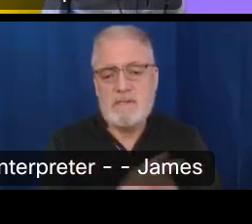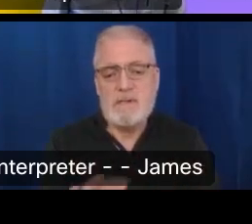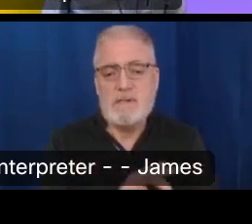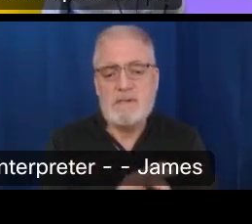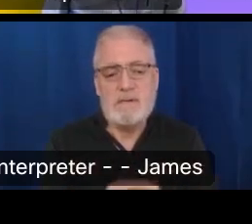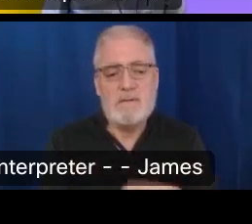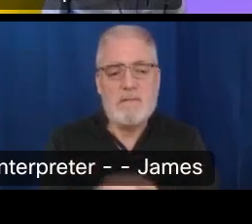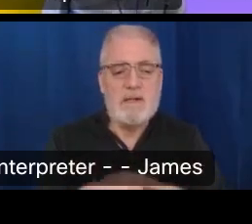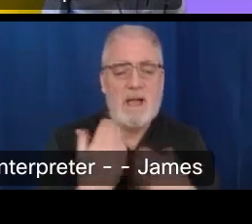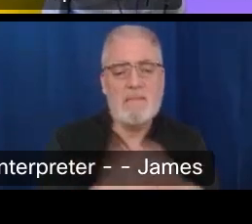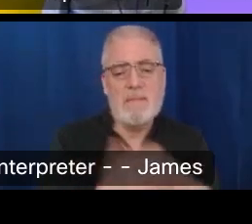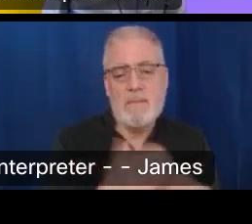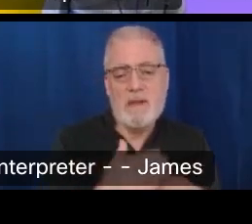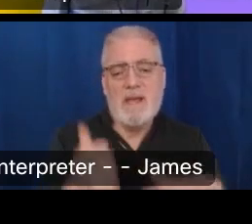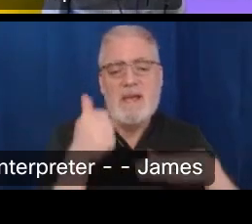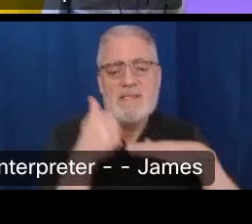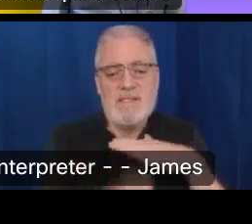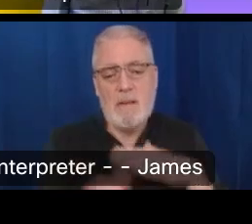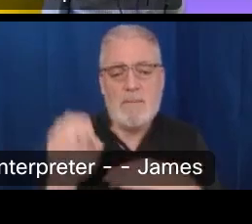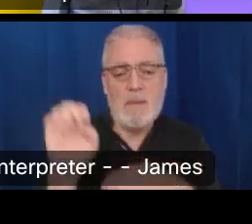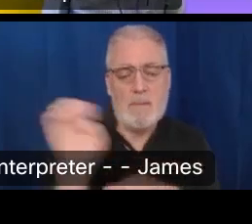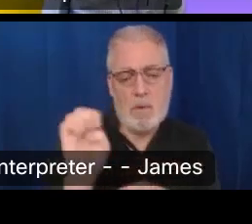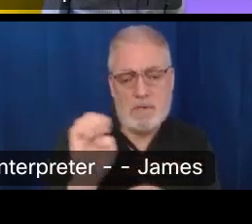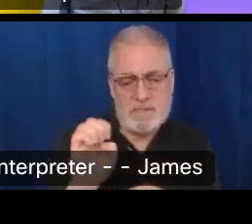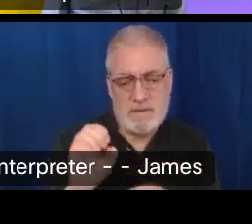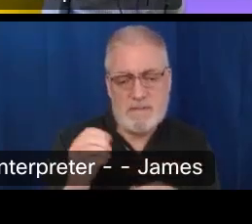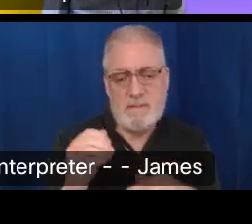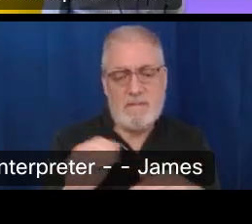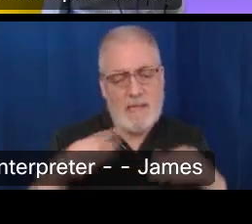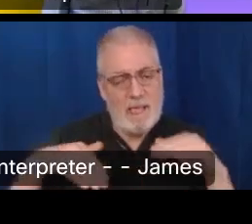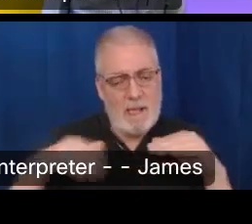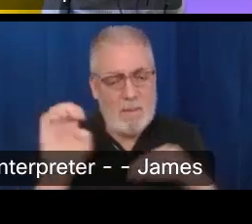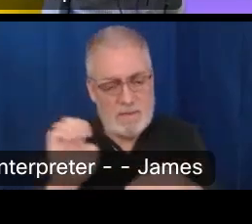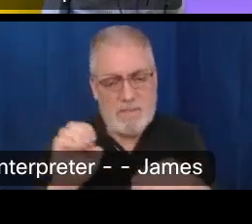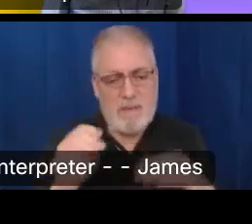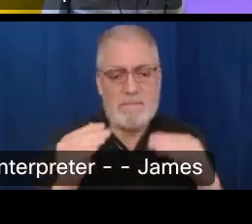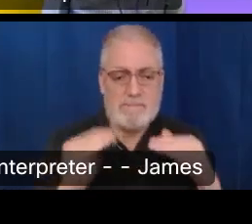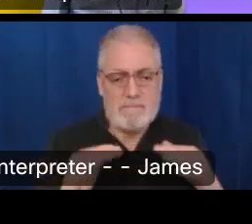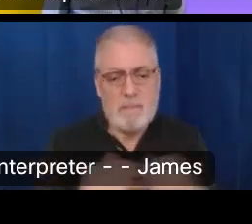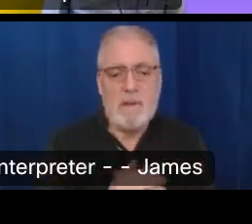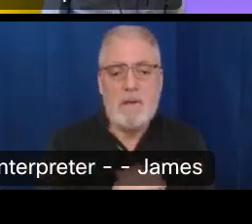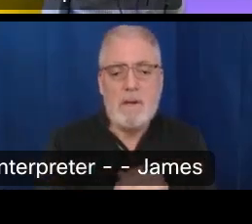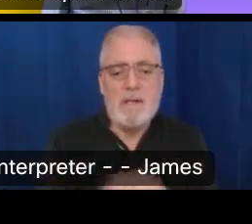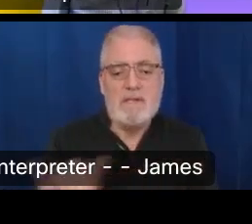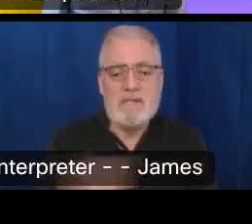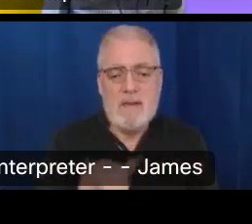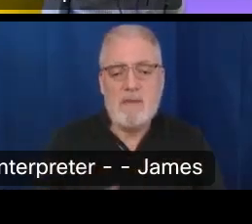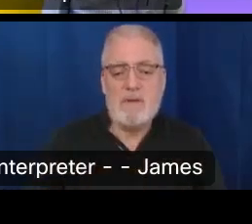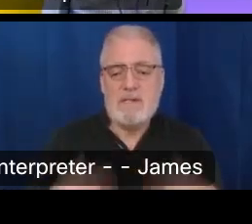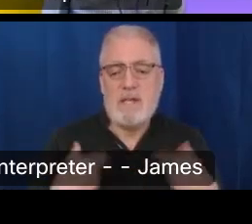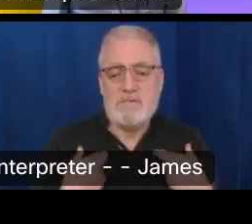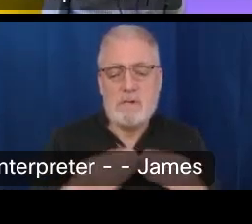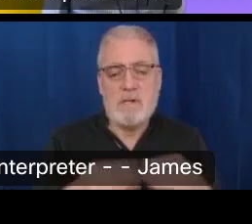psychiatric inpatient level of care, but in a residential campus setting. So you're getting the same level of care that you would get in the hospital, but